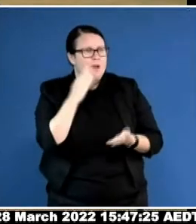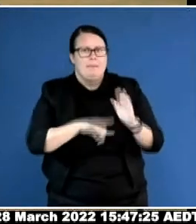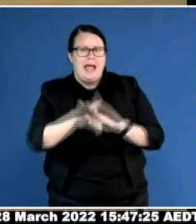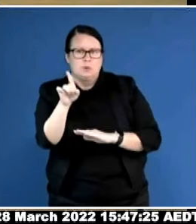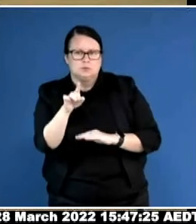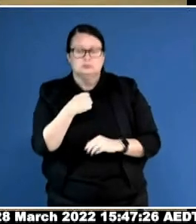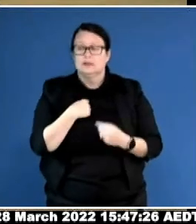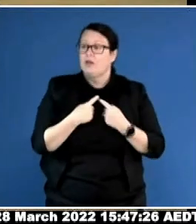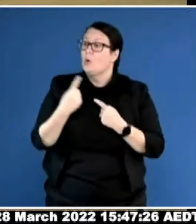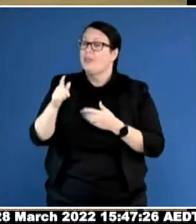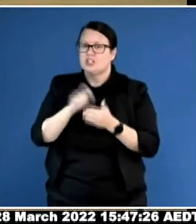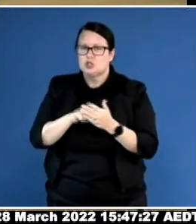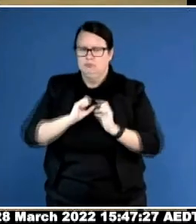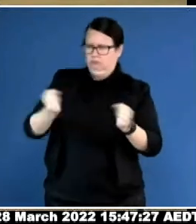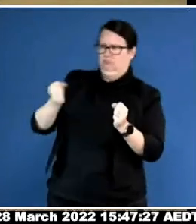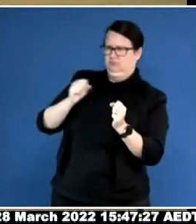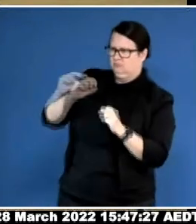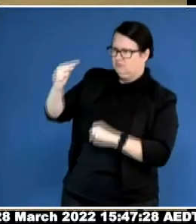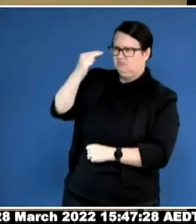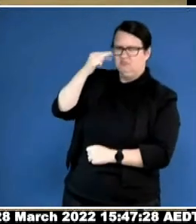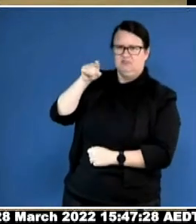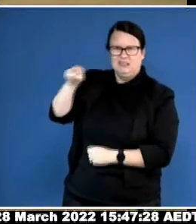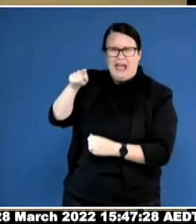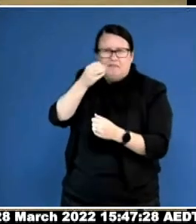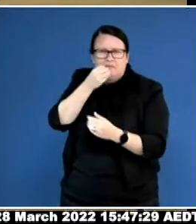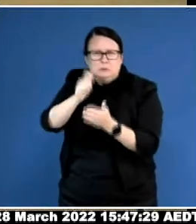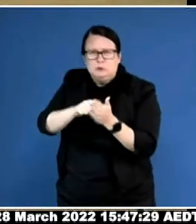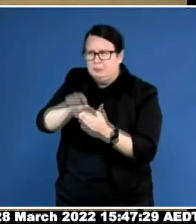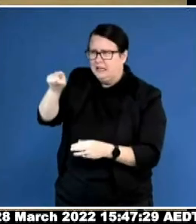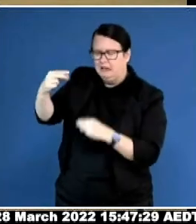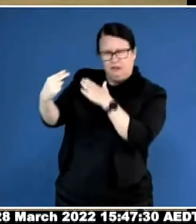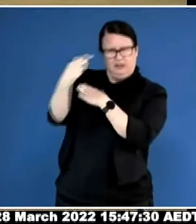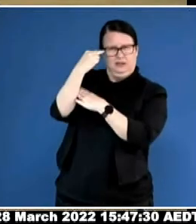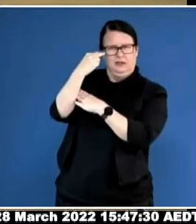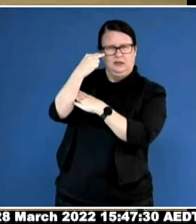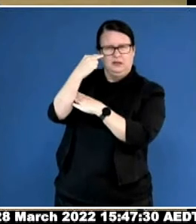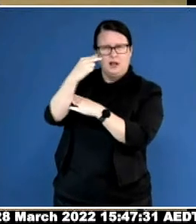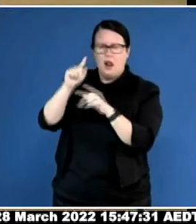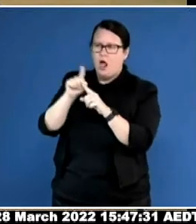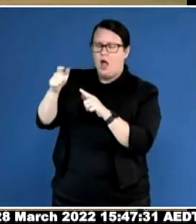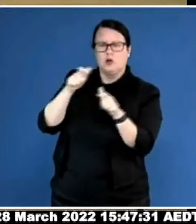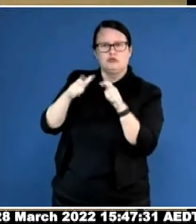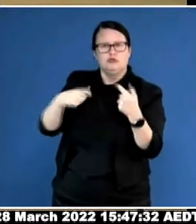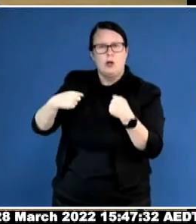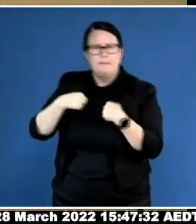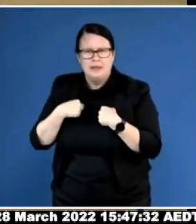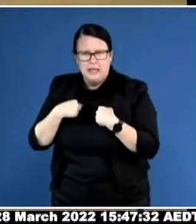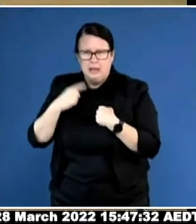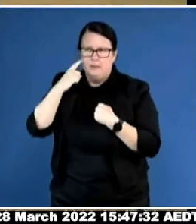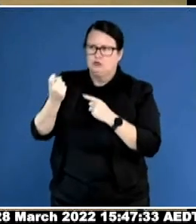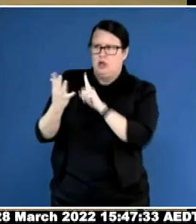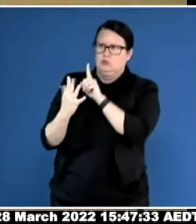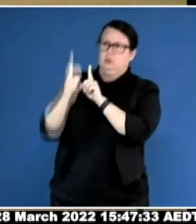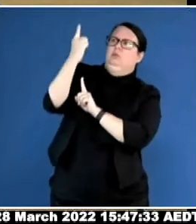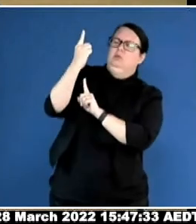I'd go to the shops and look around and find him staring at me from behind the shelves. He was trying to control me by using